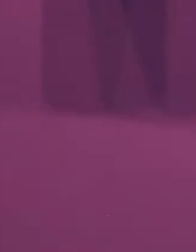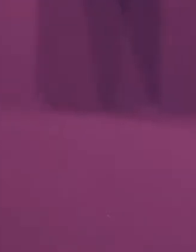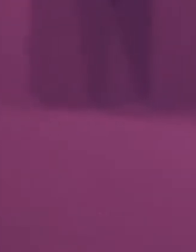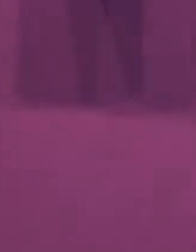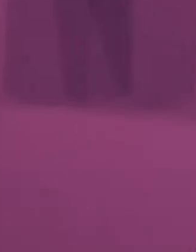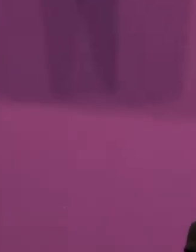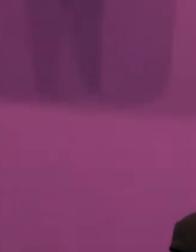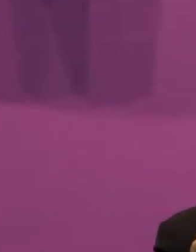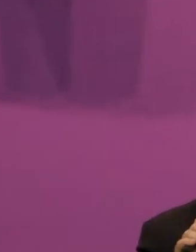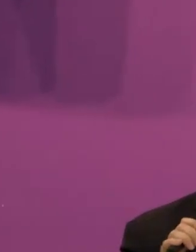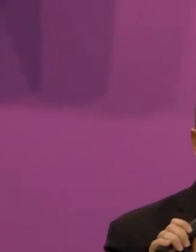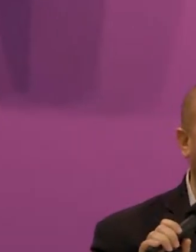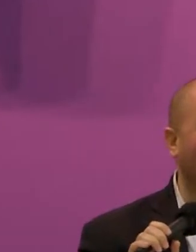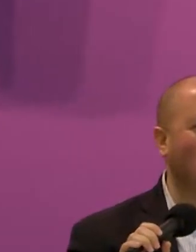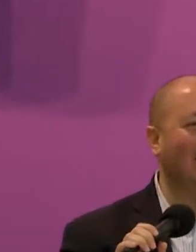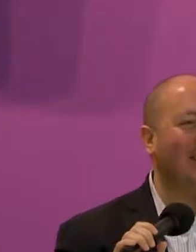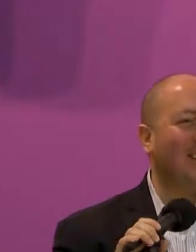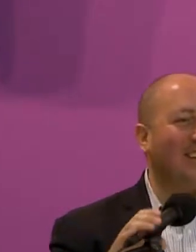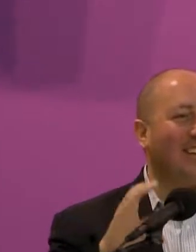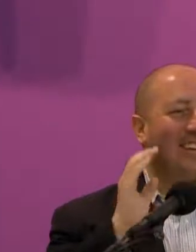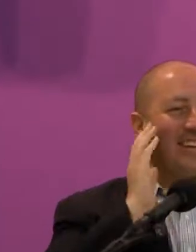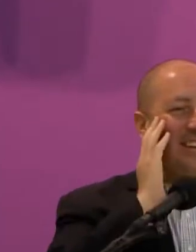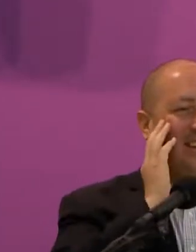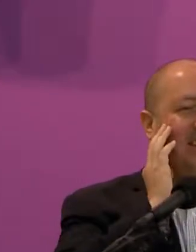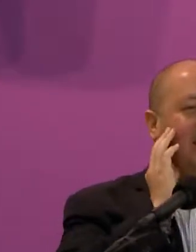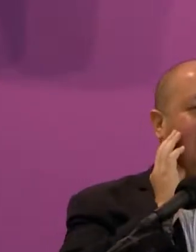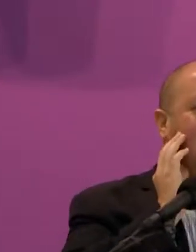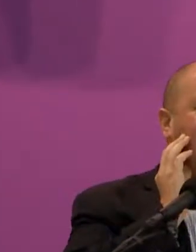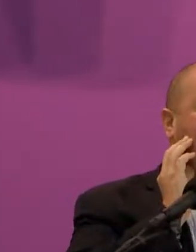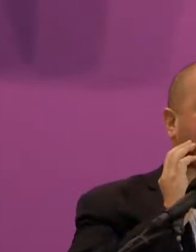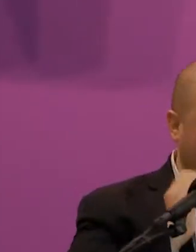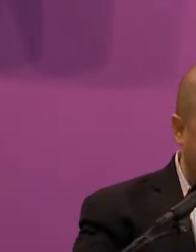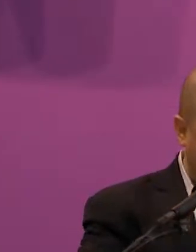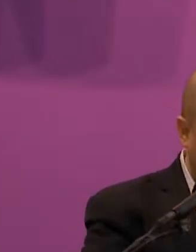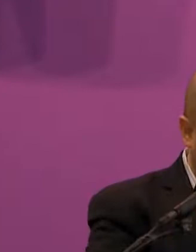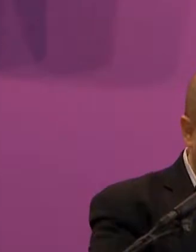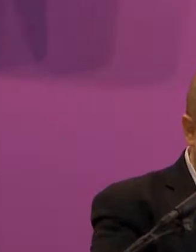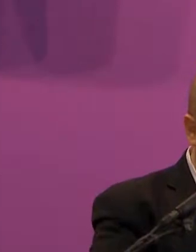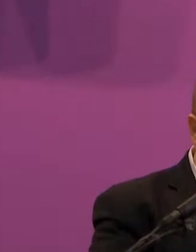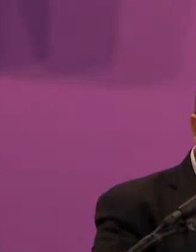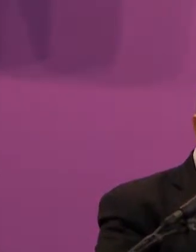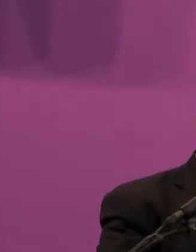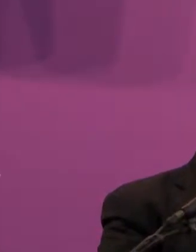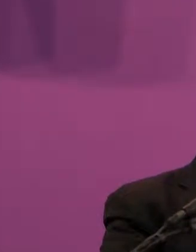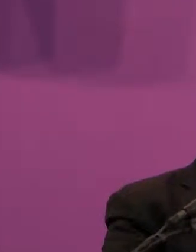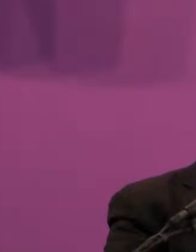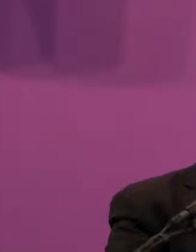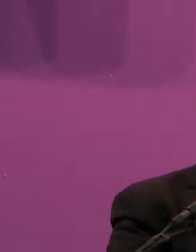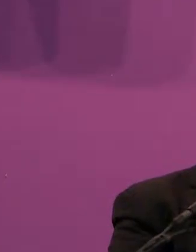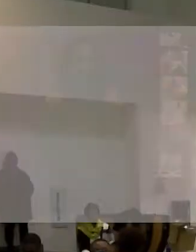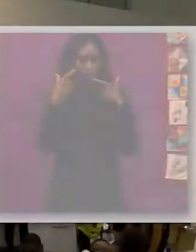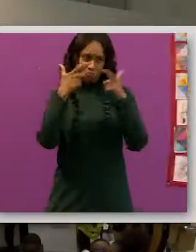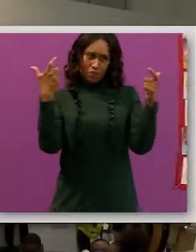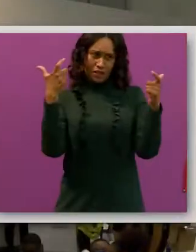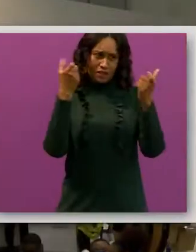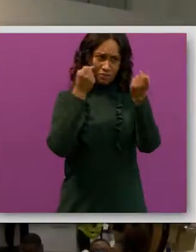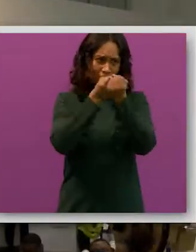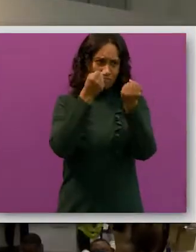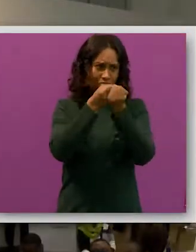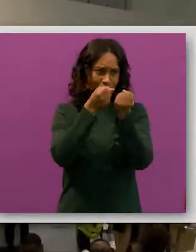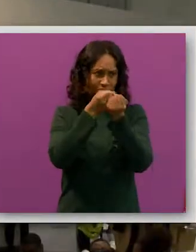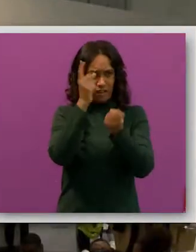Let's hear from Table 11. So we have significantly increased the education